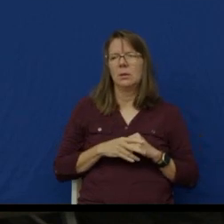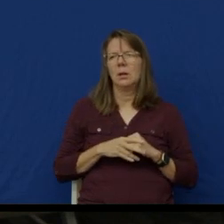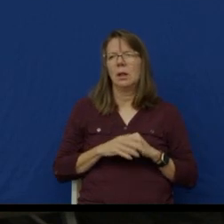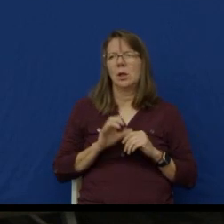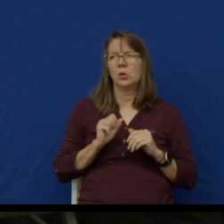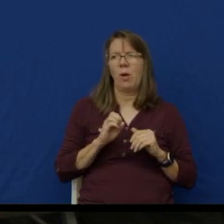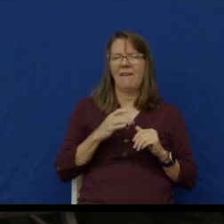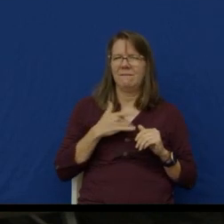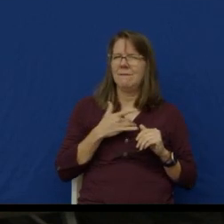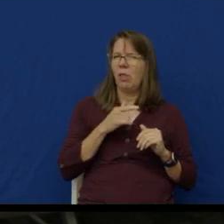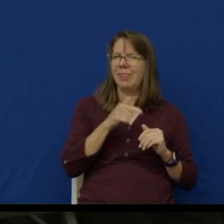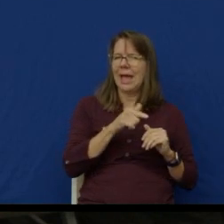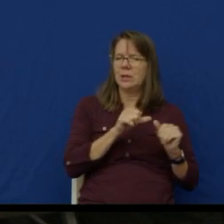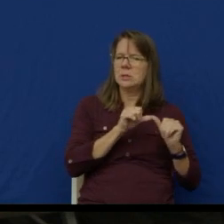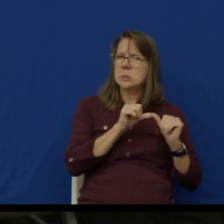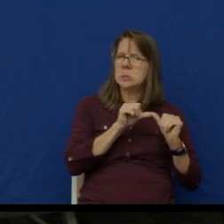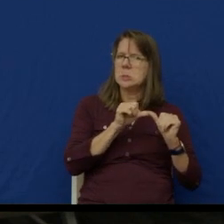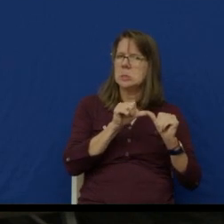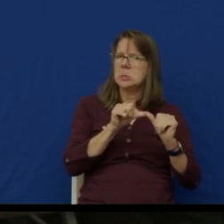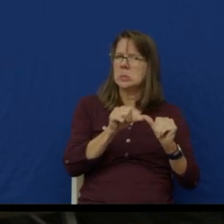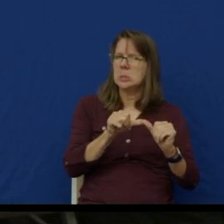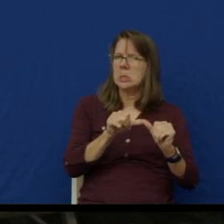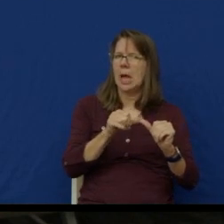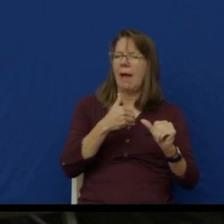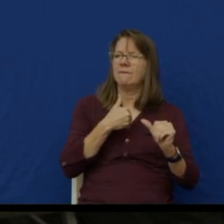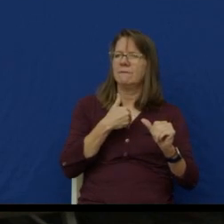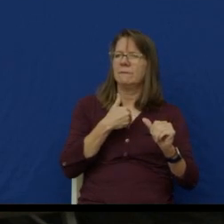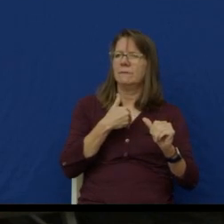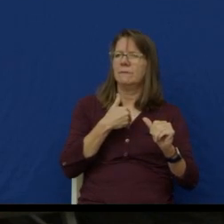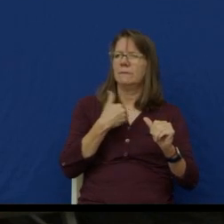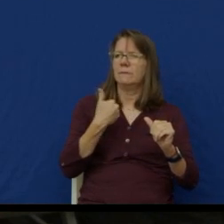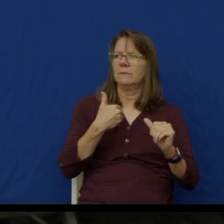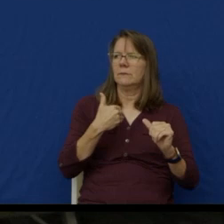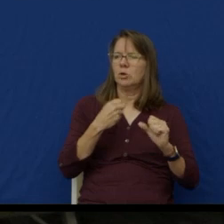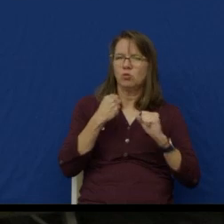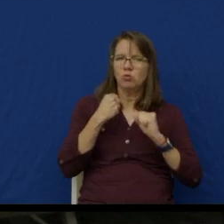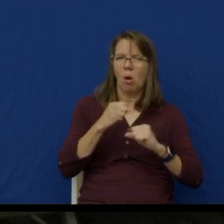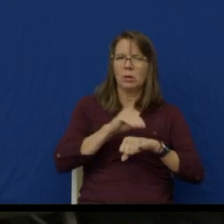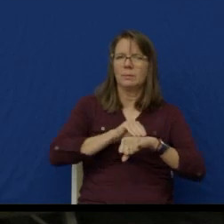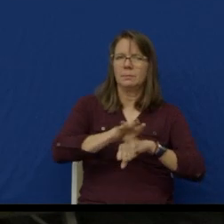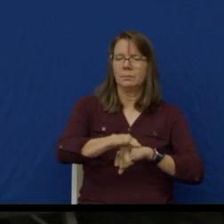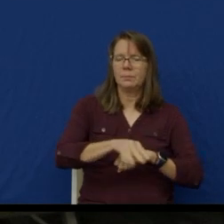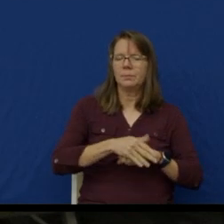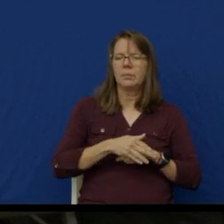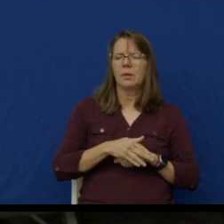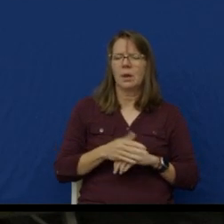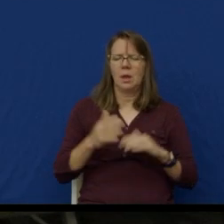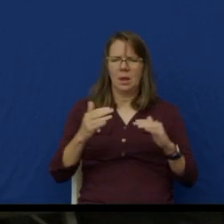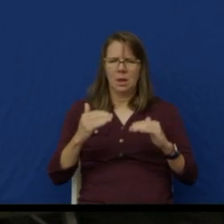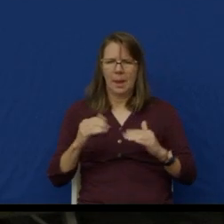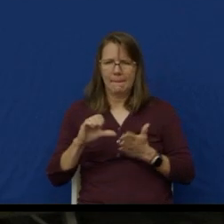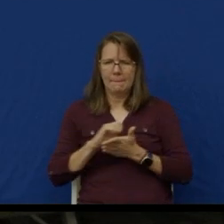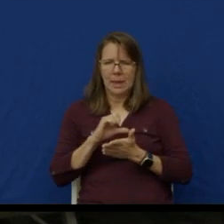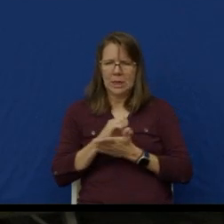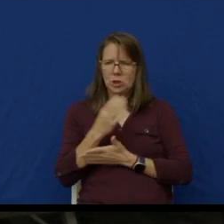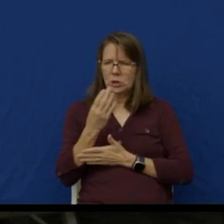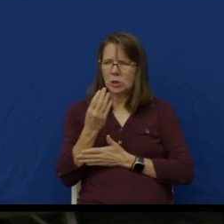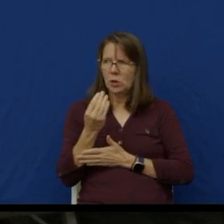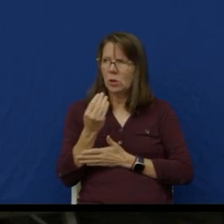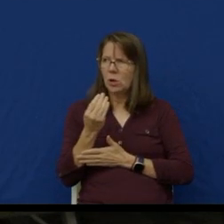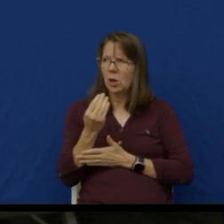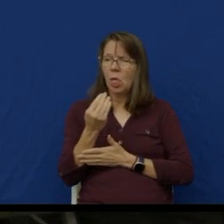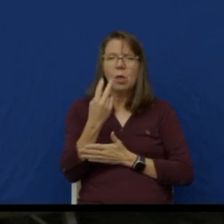power that they offer. So I think that's really helpful. And then my last comment on page 14, Sharon, to your point, the two